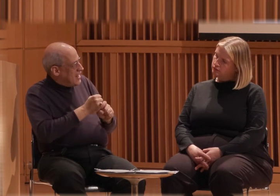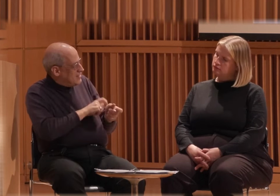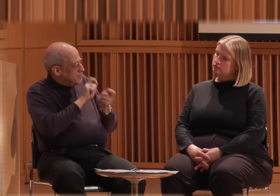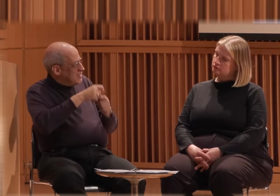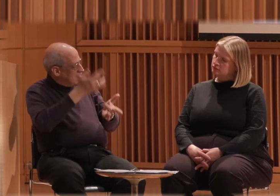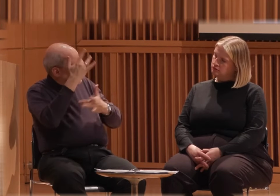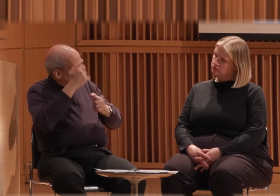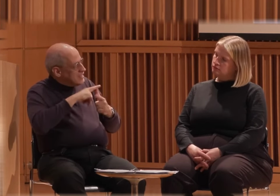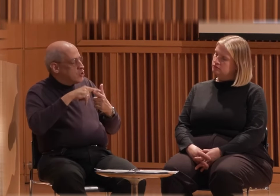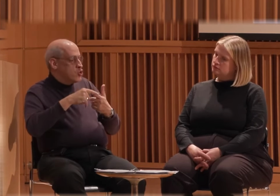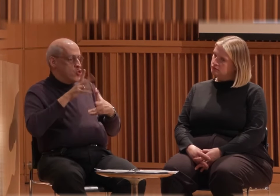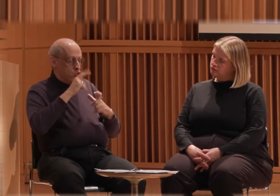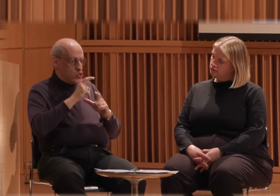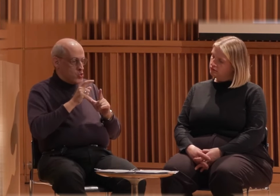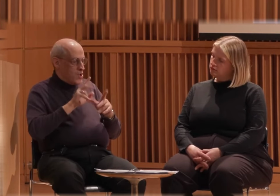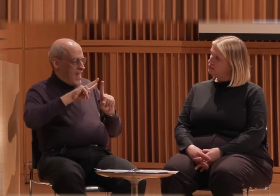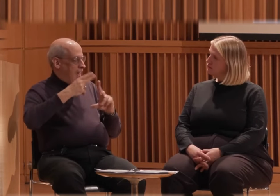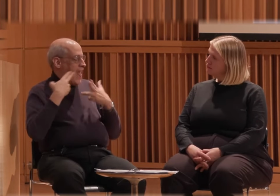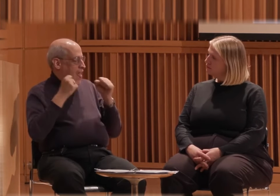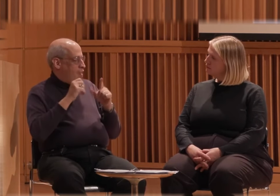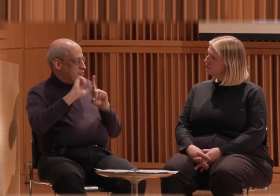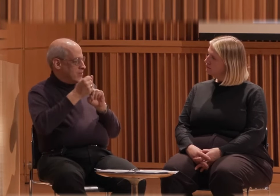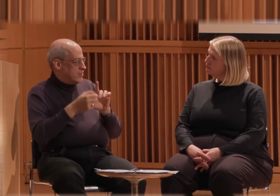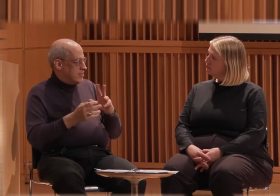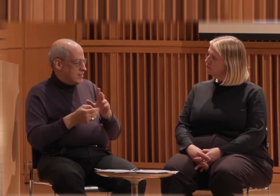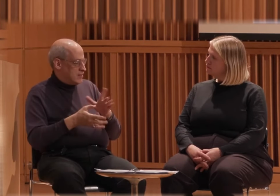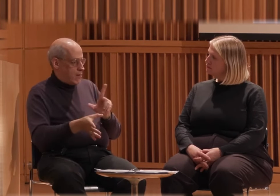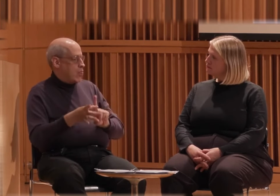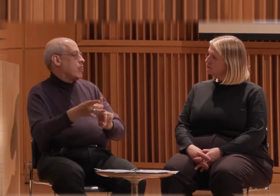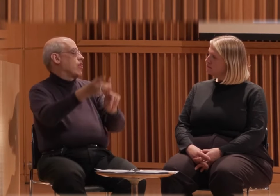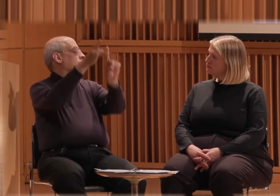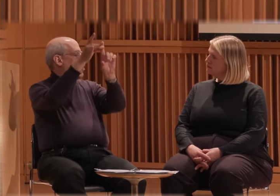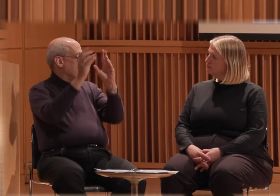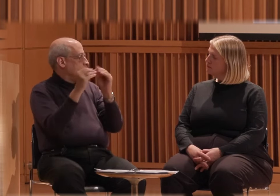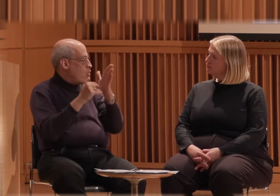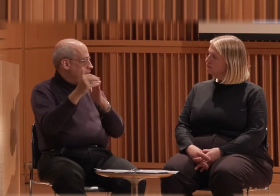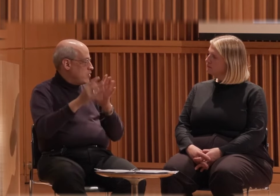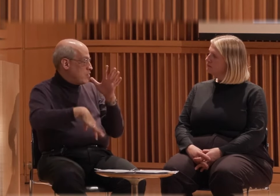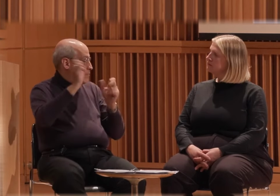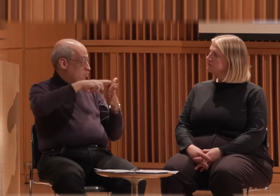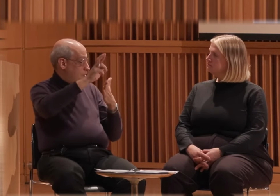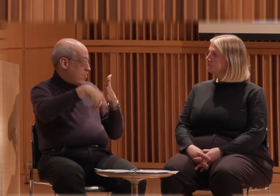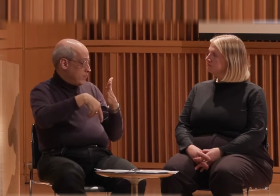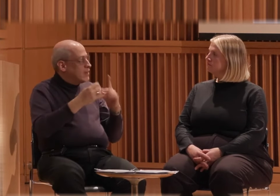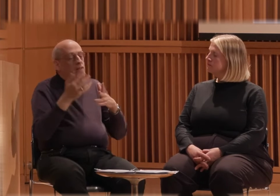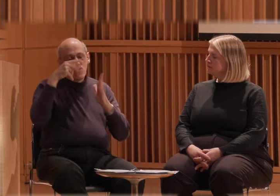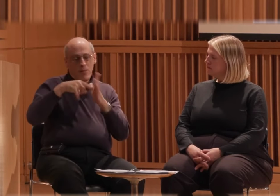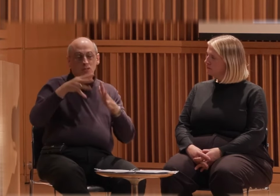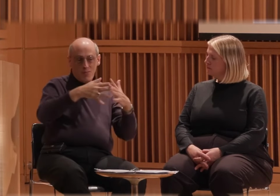diseases, who develops certain kinds of health conditions, differences in life expectancy. You know, pick your outcome. In the United States,